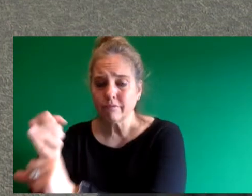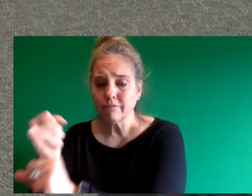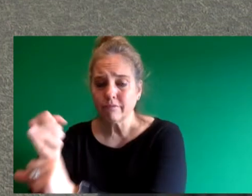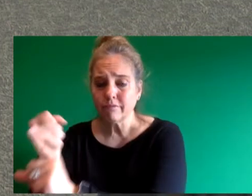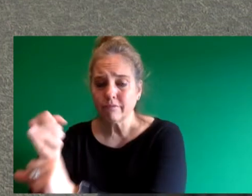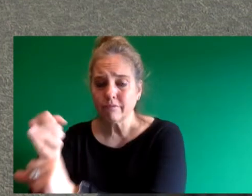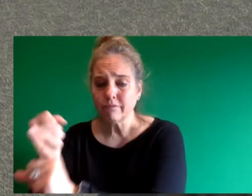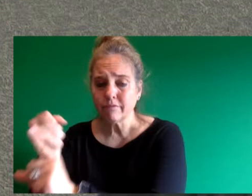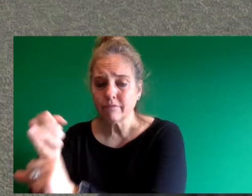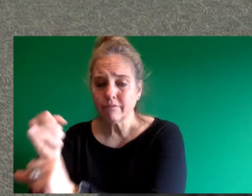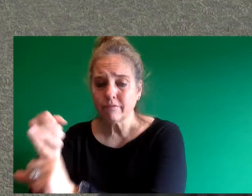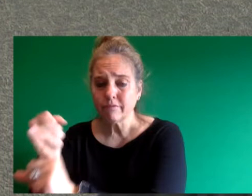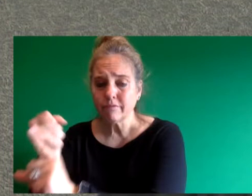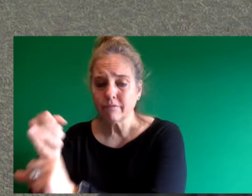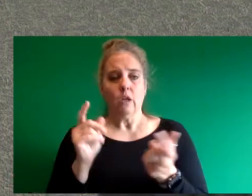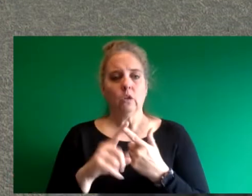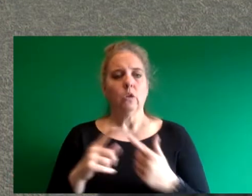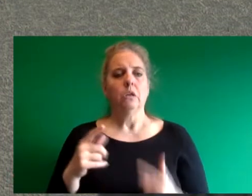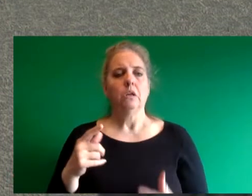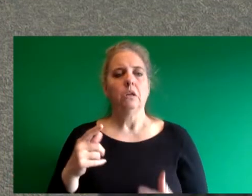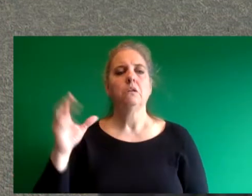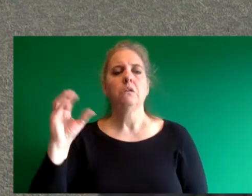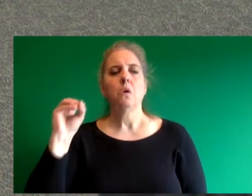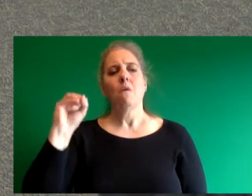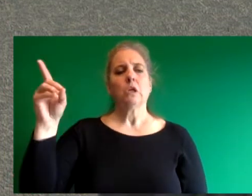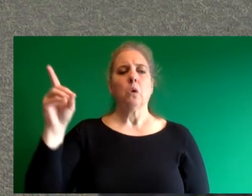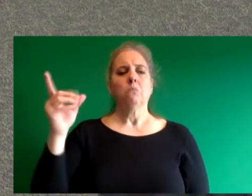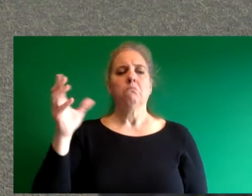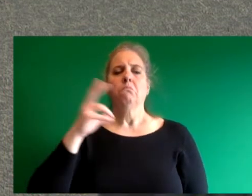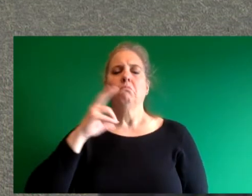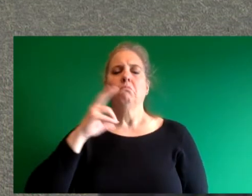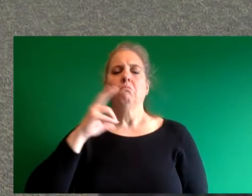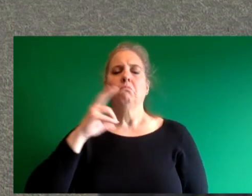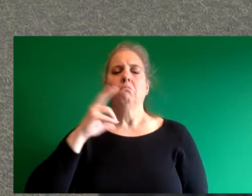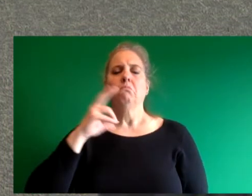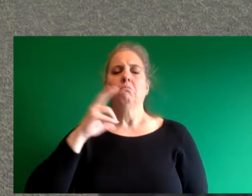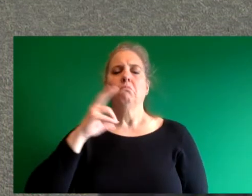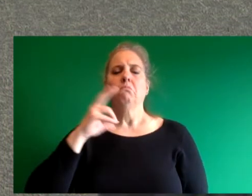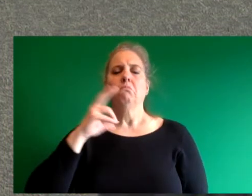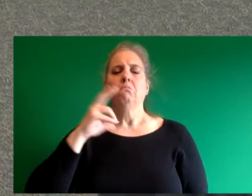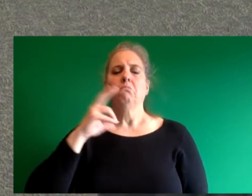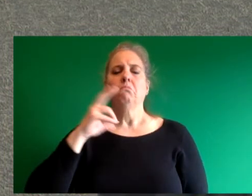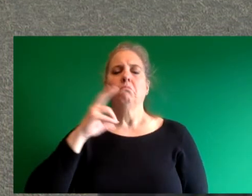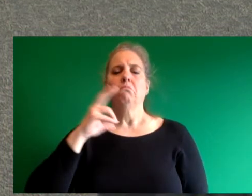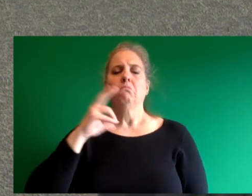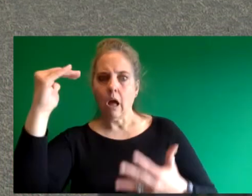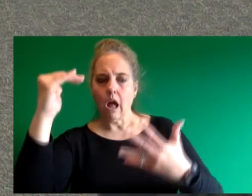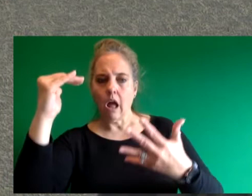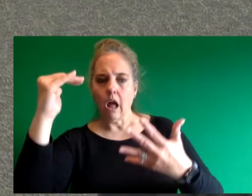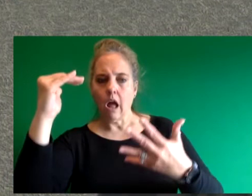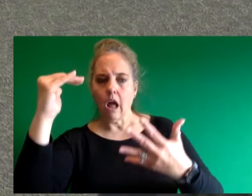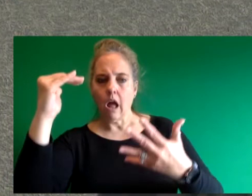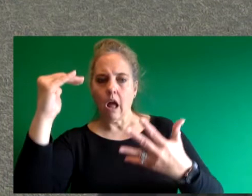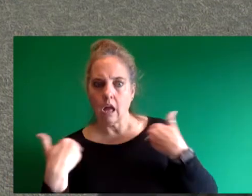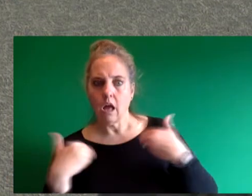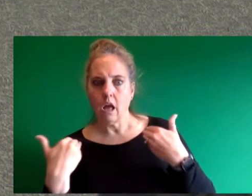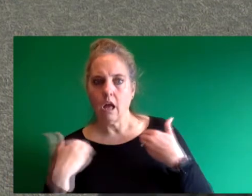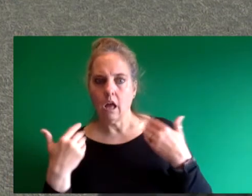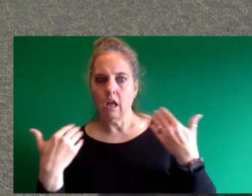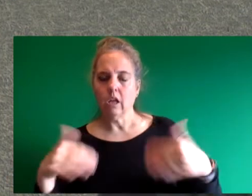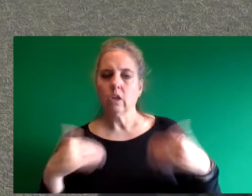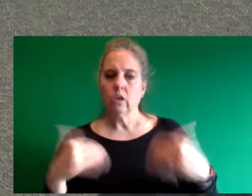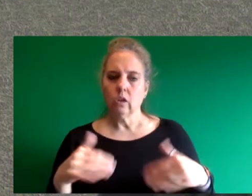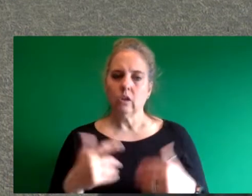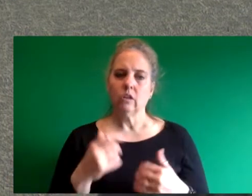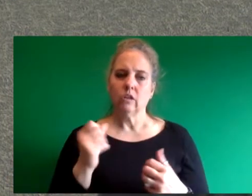in that mid-30 range. The impact that it's having, at least within our district and what we're seeing across other K-12 entities within our city,